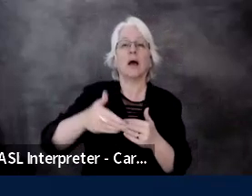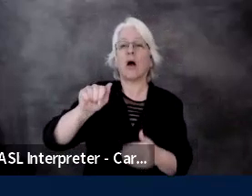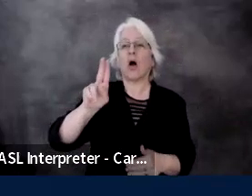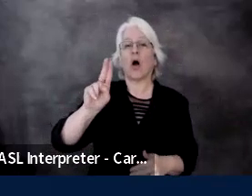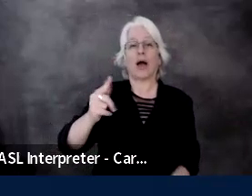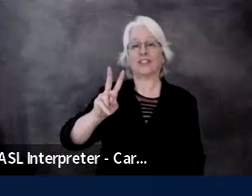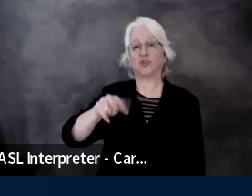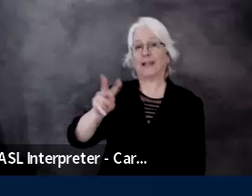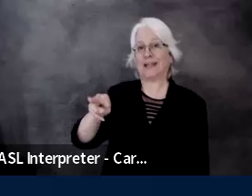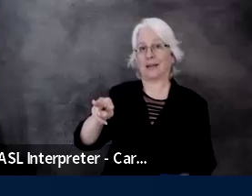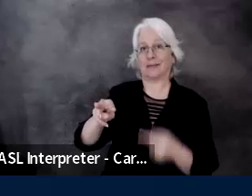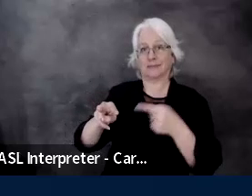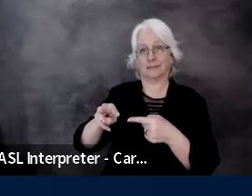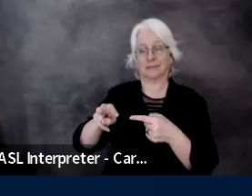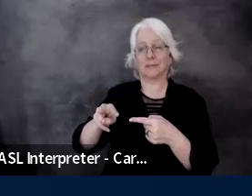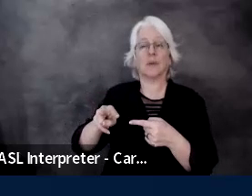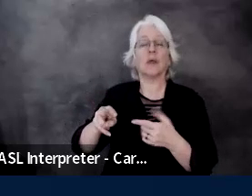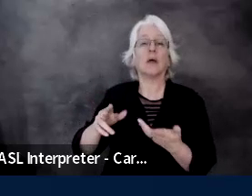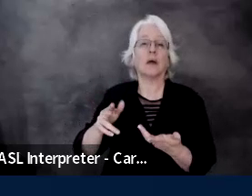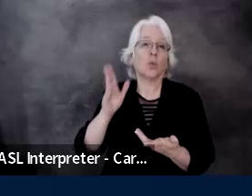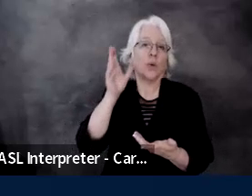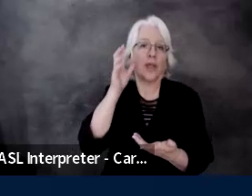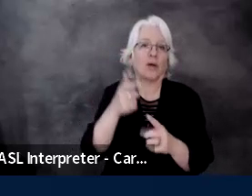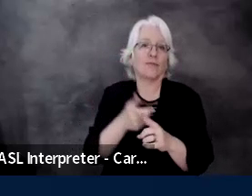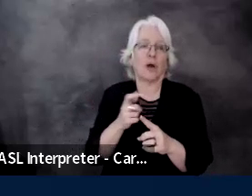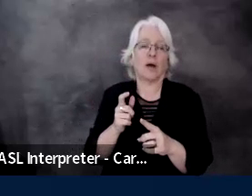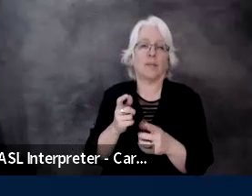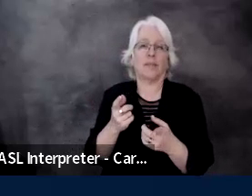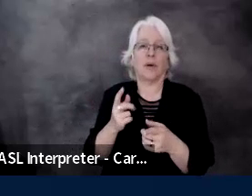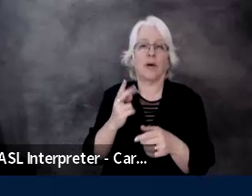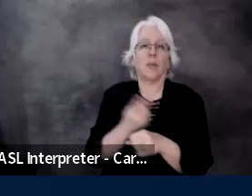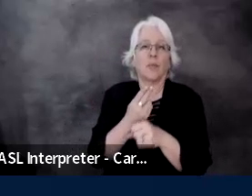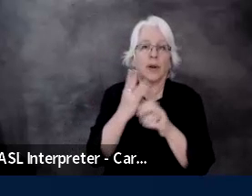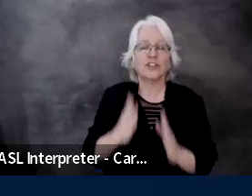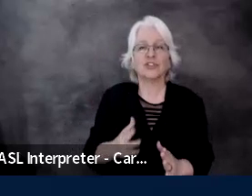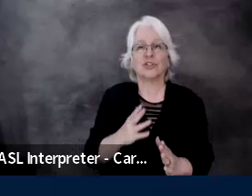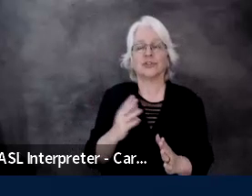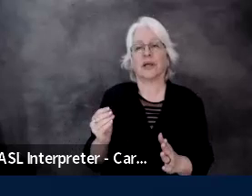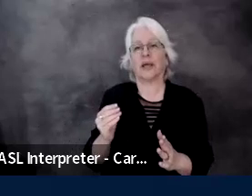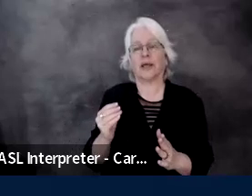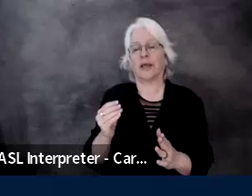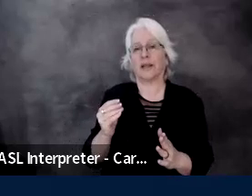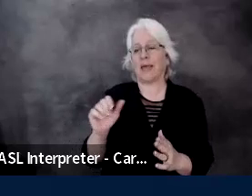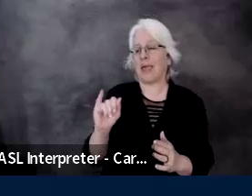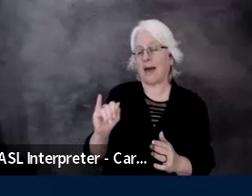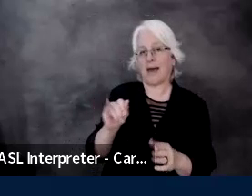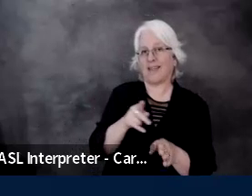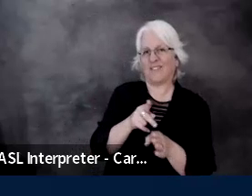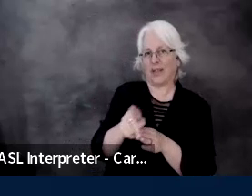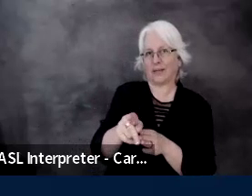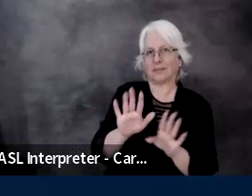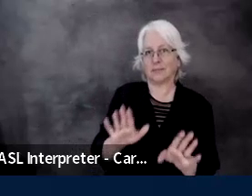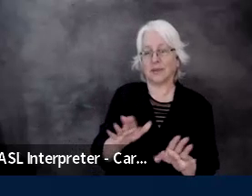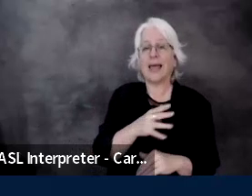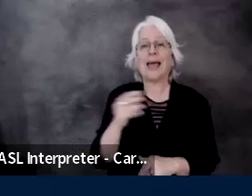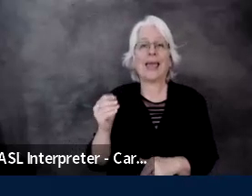22nd, where we will hear from practitioners in the artificial intelligence field, as well